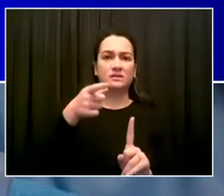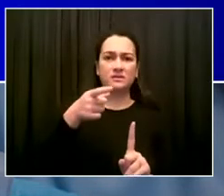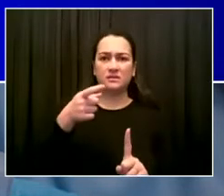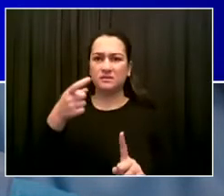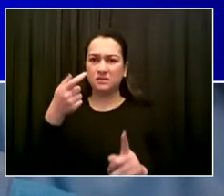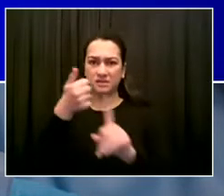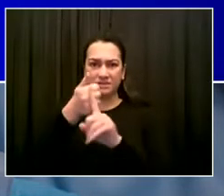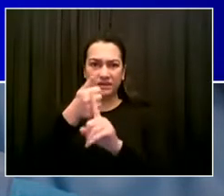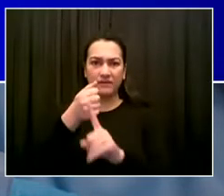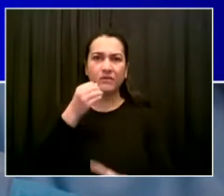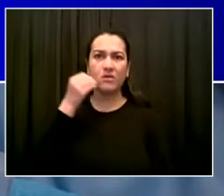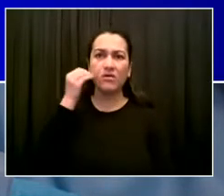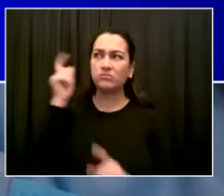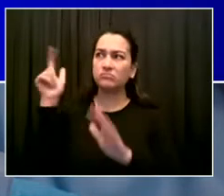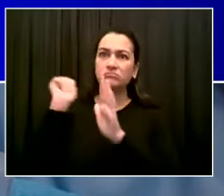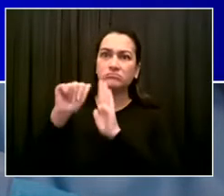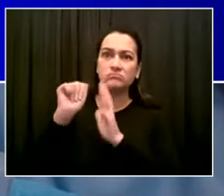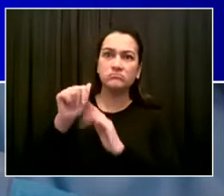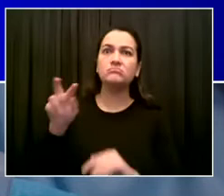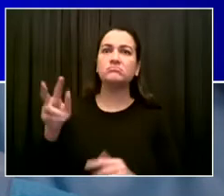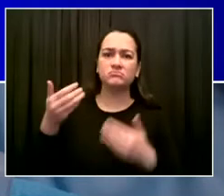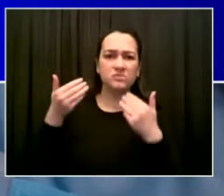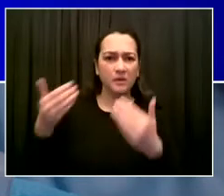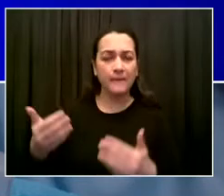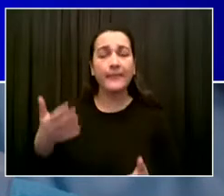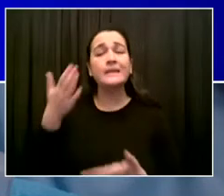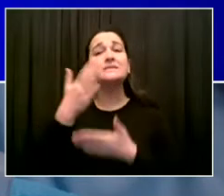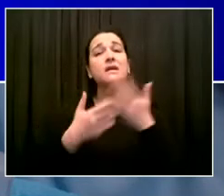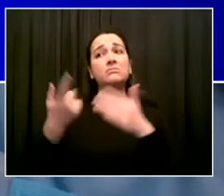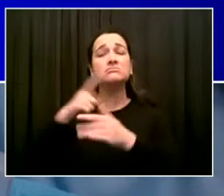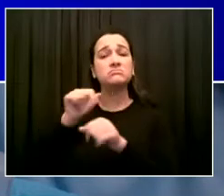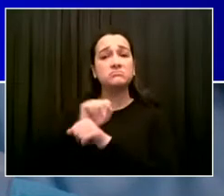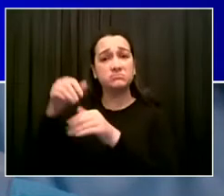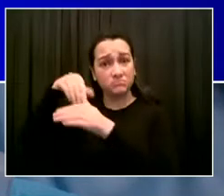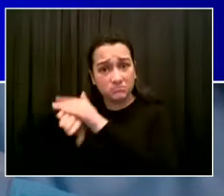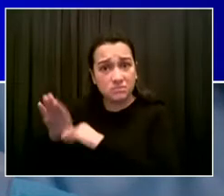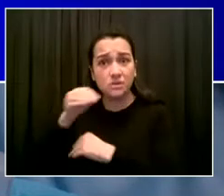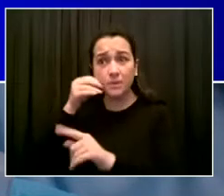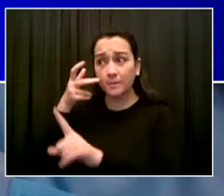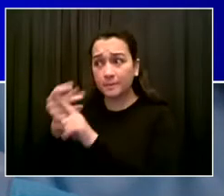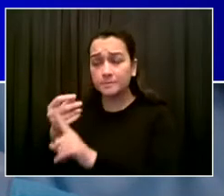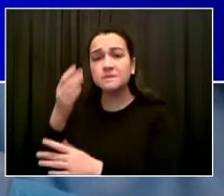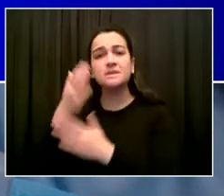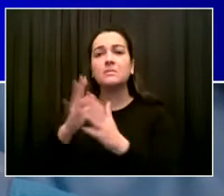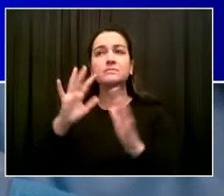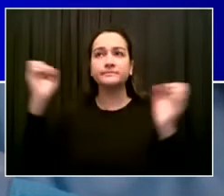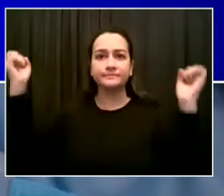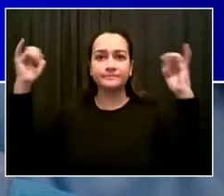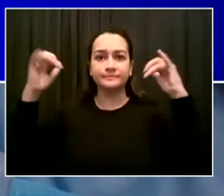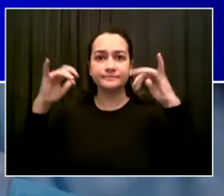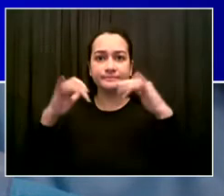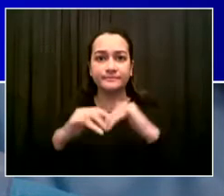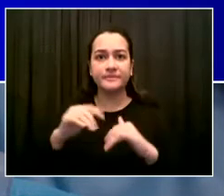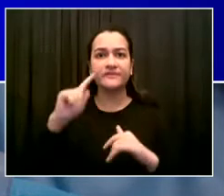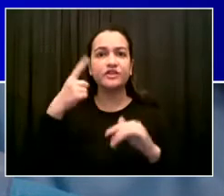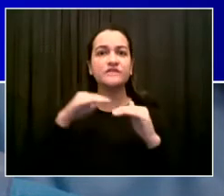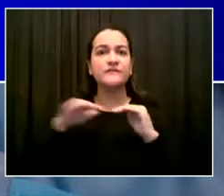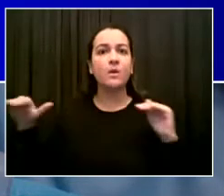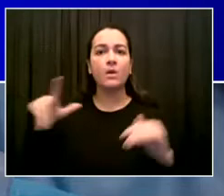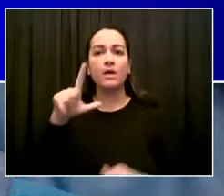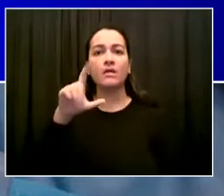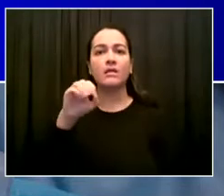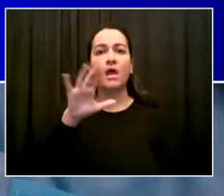goal, to reach everyone who needs a vaccination, everyone who's ready for a vaccination, particularly those who are most vulnerable. So again, thank